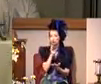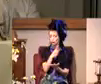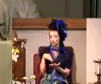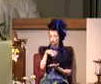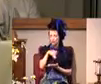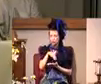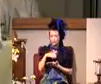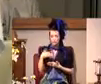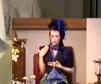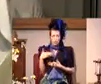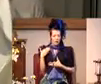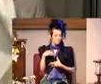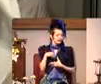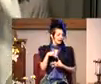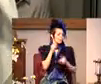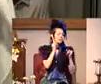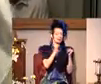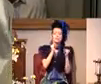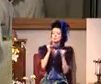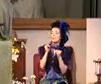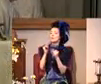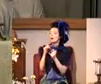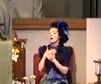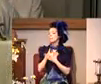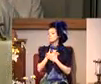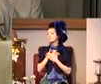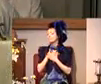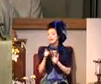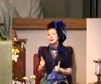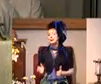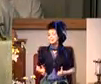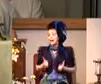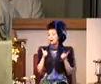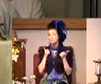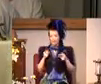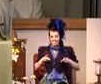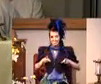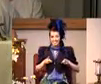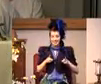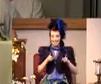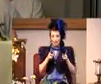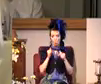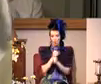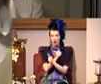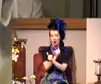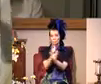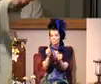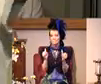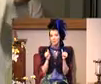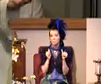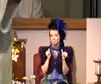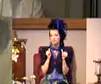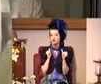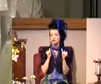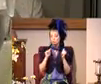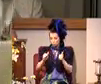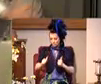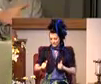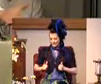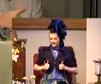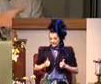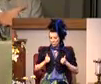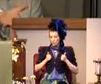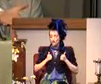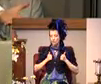joy in each and every one of our bodies and allow ourselves to dwell in the presence